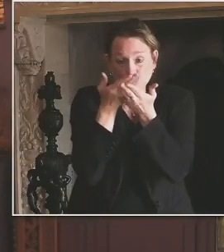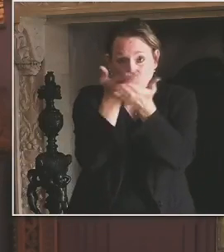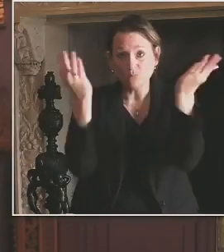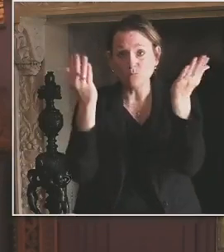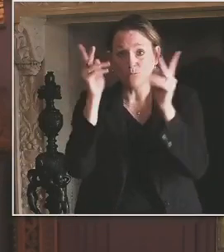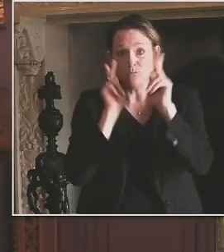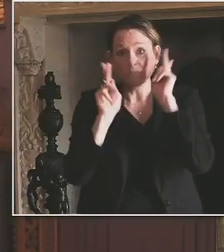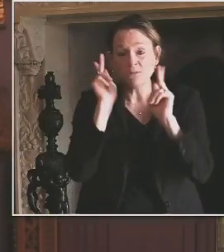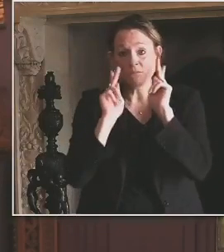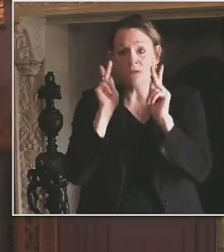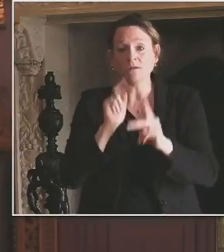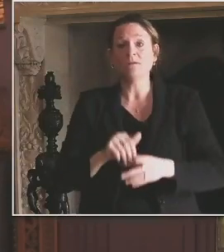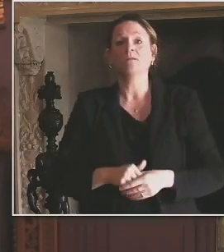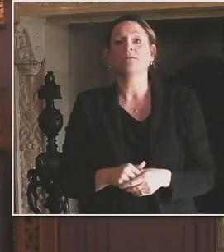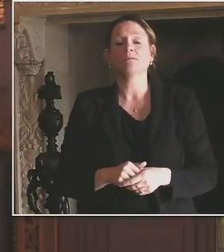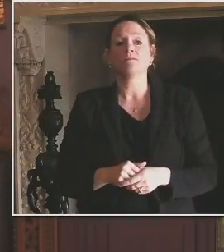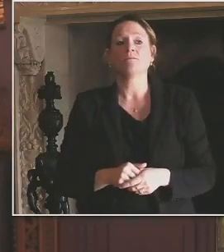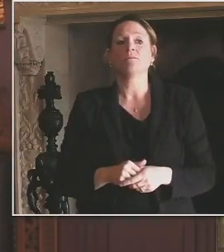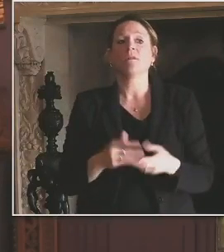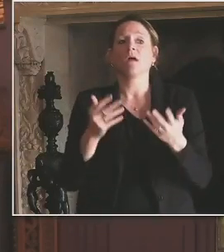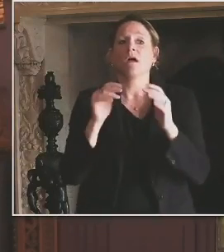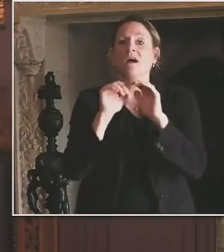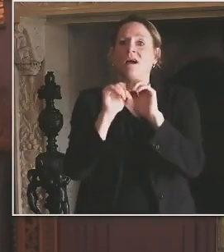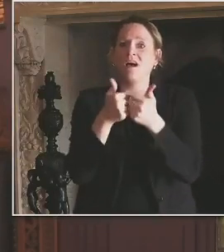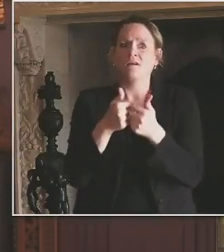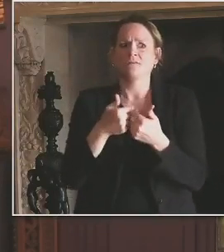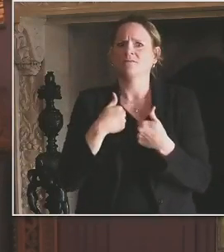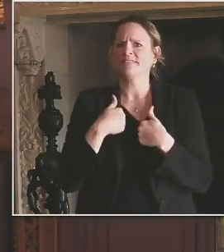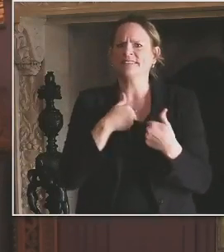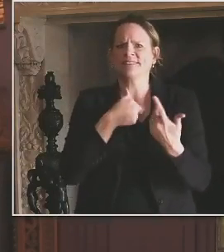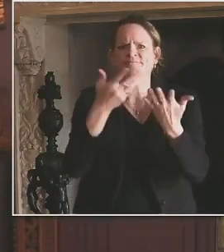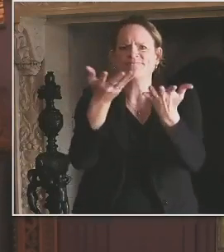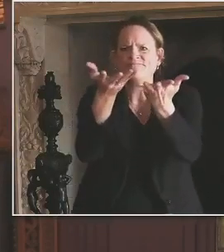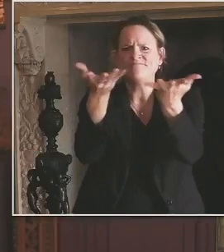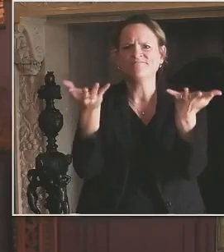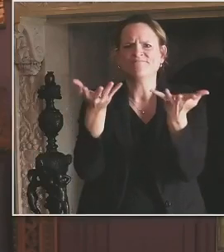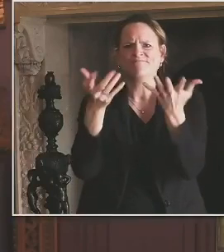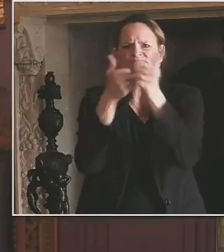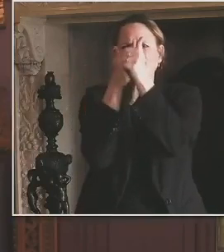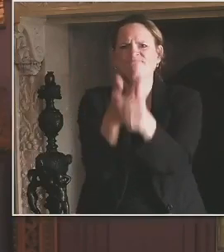I can honestly say that I never realized that was a significantly